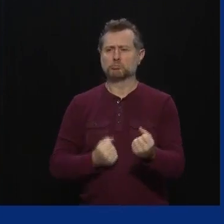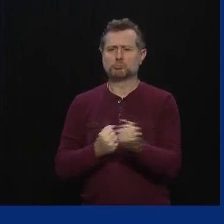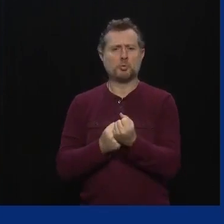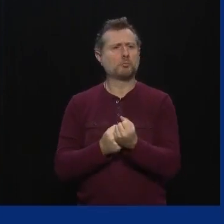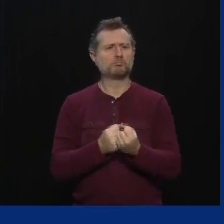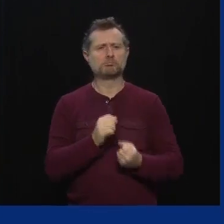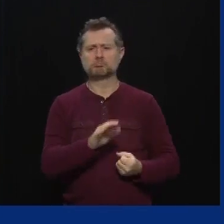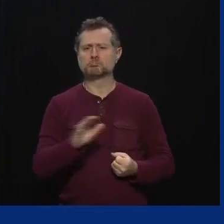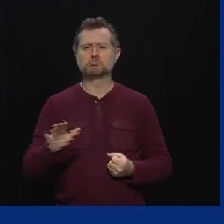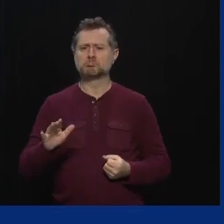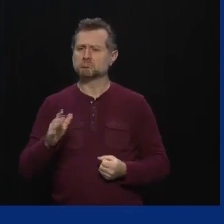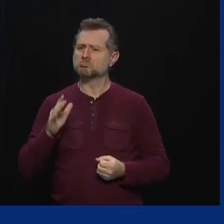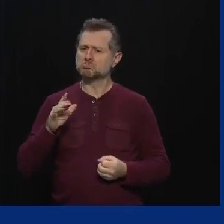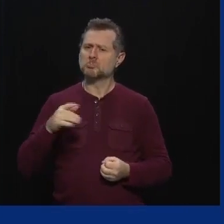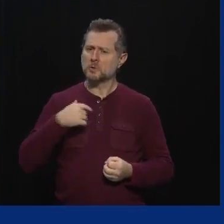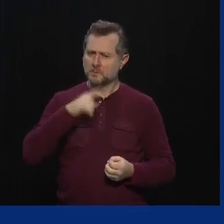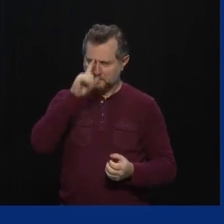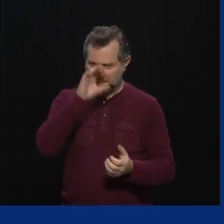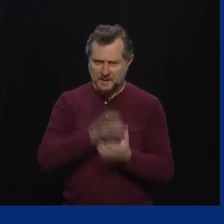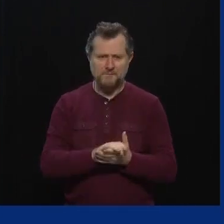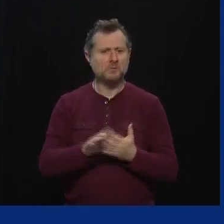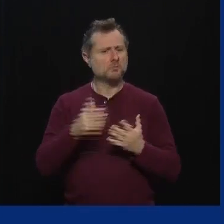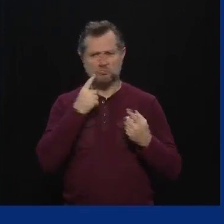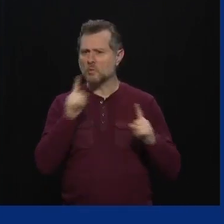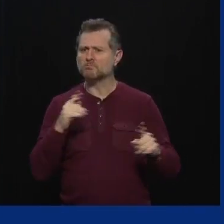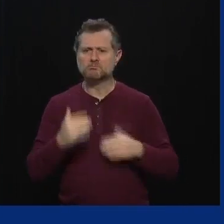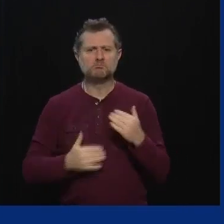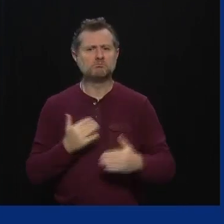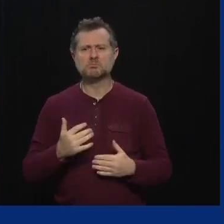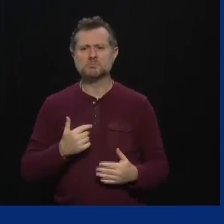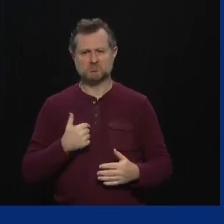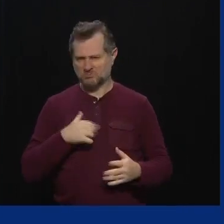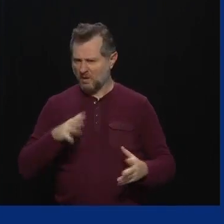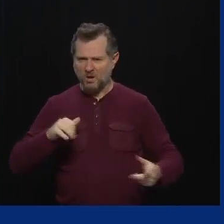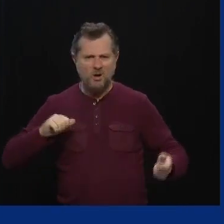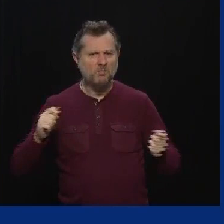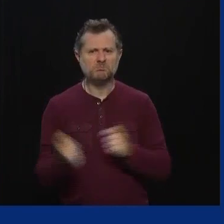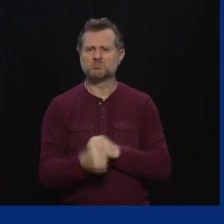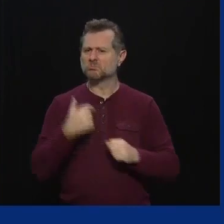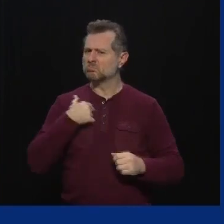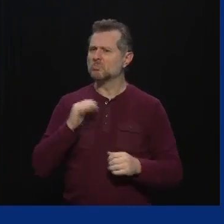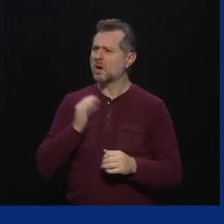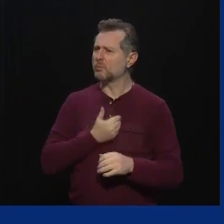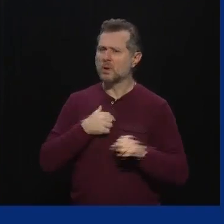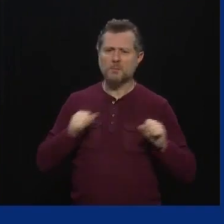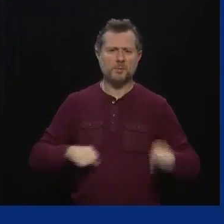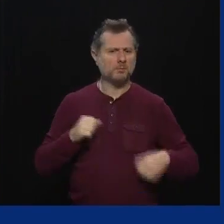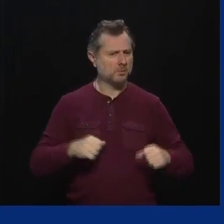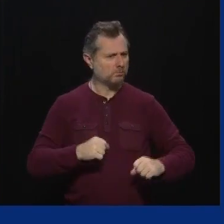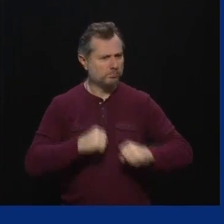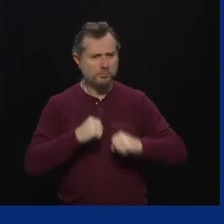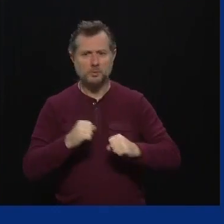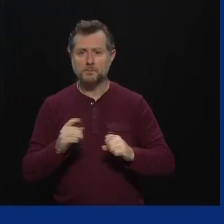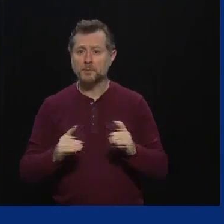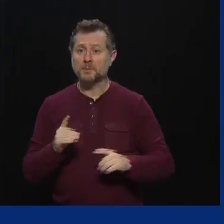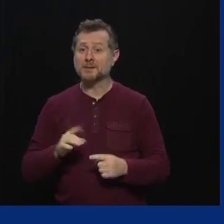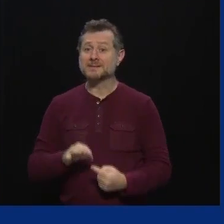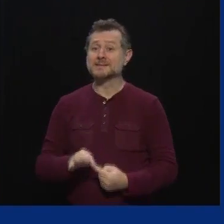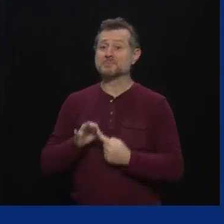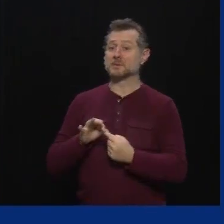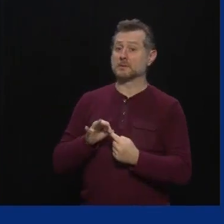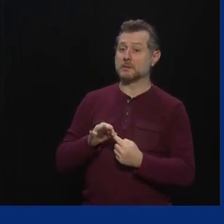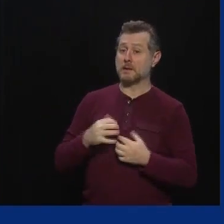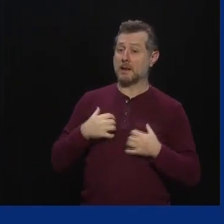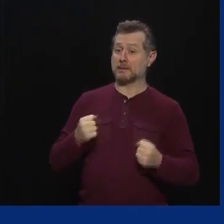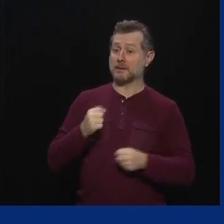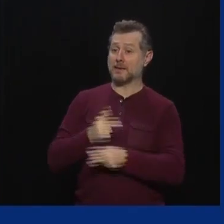worked. It has had a dramatic effect on our ability to protect people, particularly healthcare workers. And you've heard me say